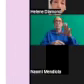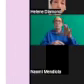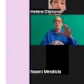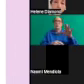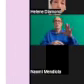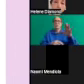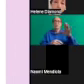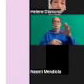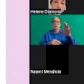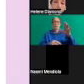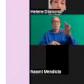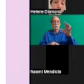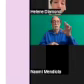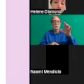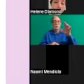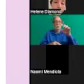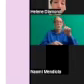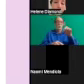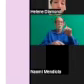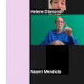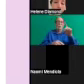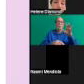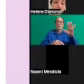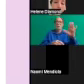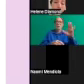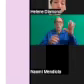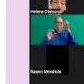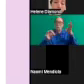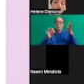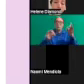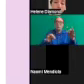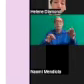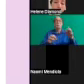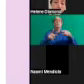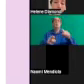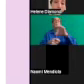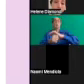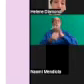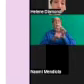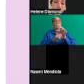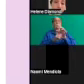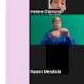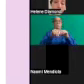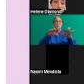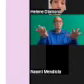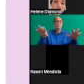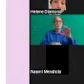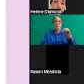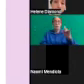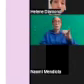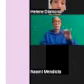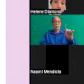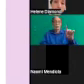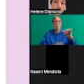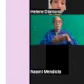even see it come to light even during COVID times, right? When our disabled community was